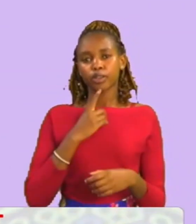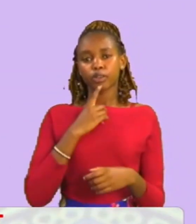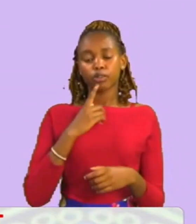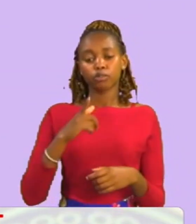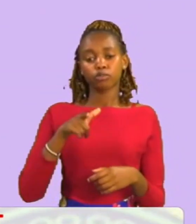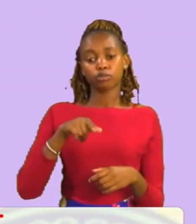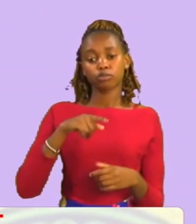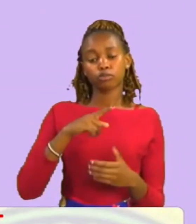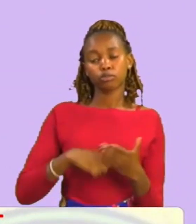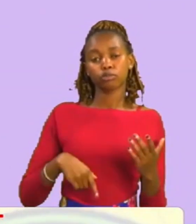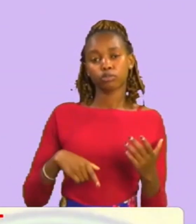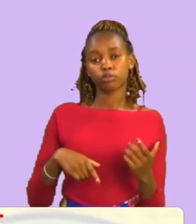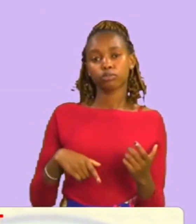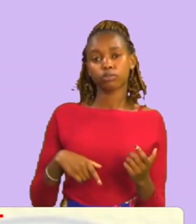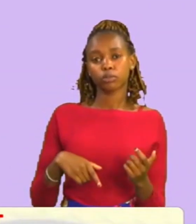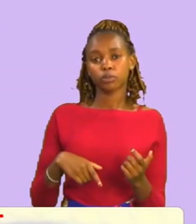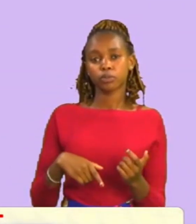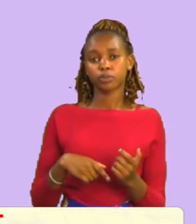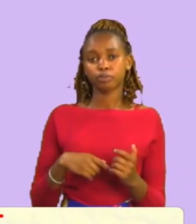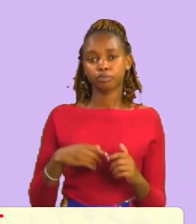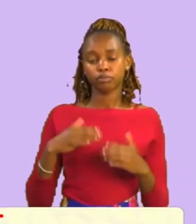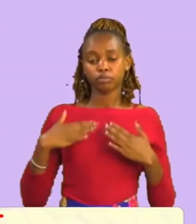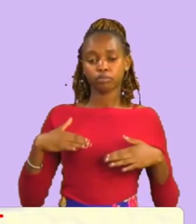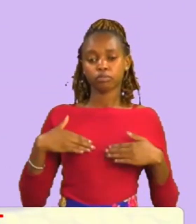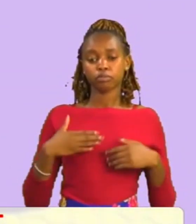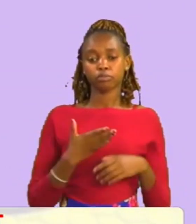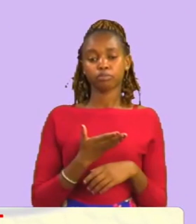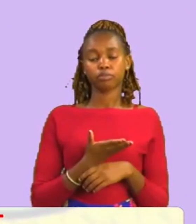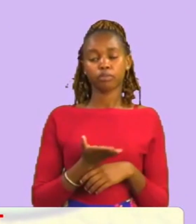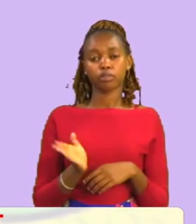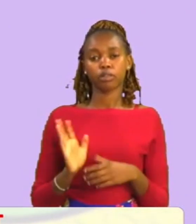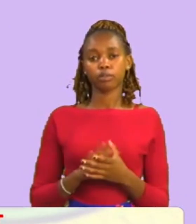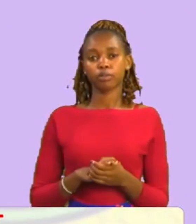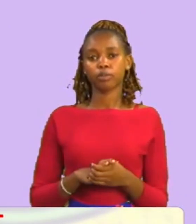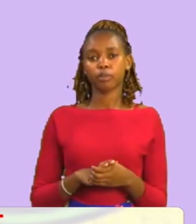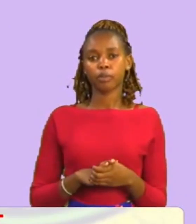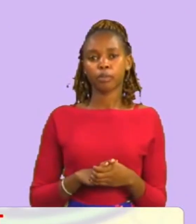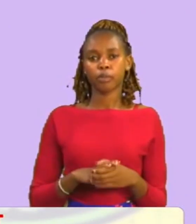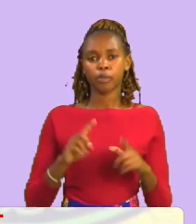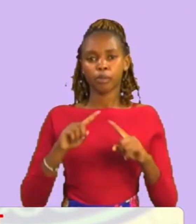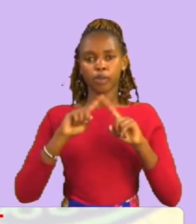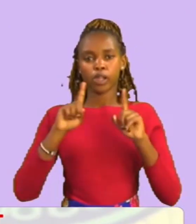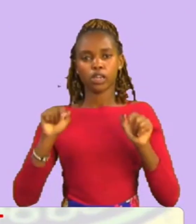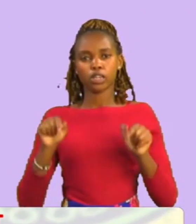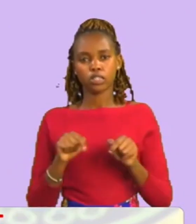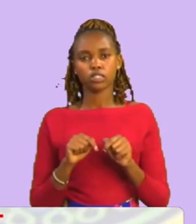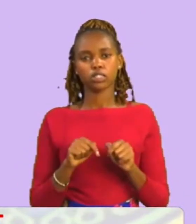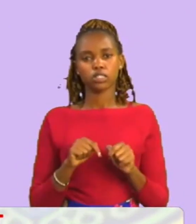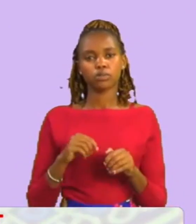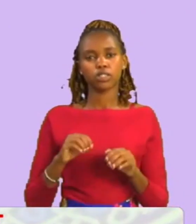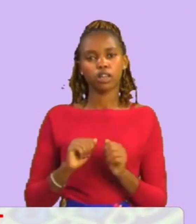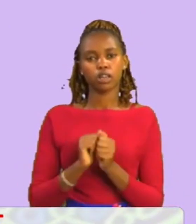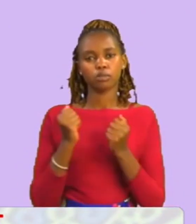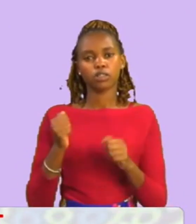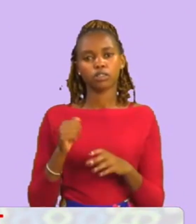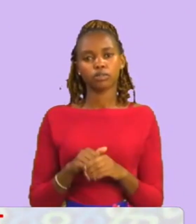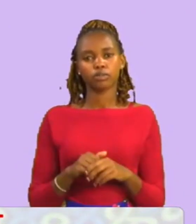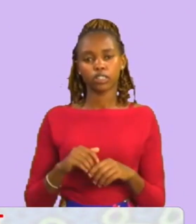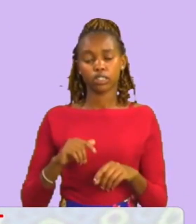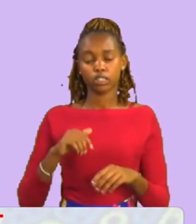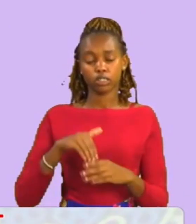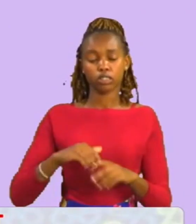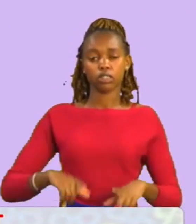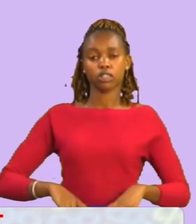It's resonate with so many people out there, because especially the fact that the exams currently happening. In life people are